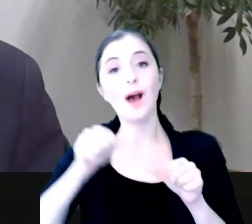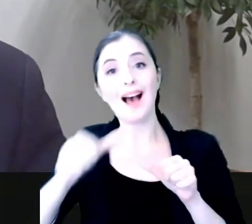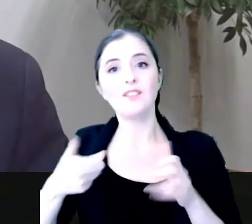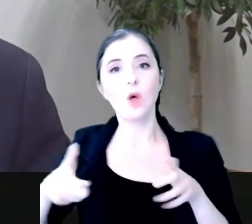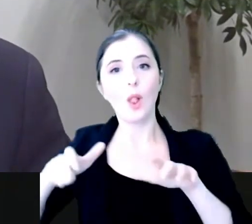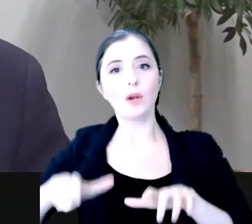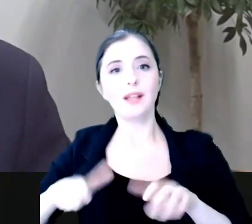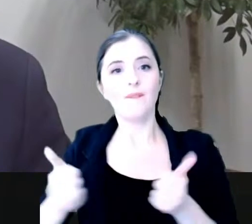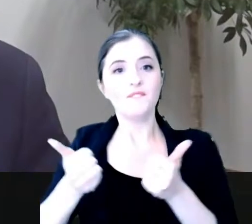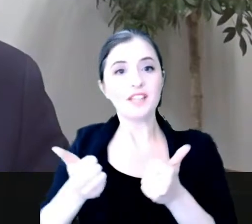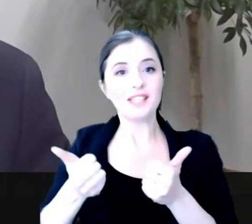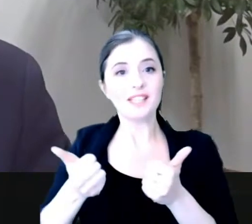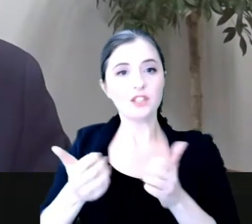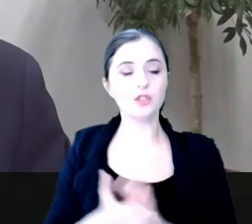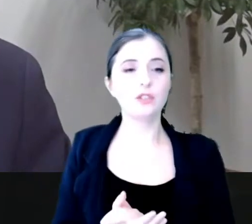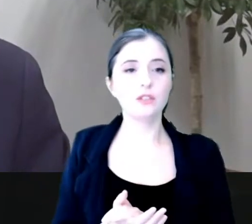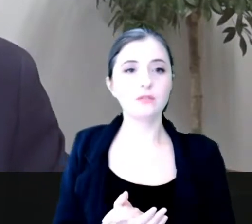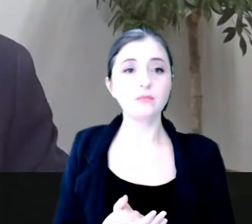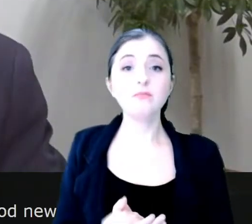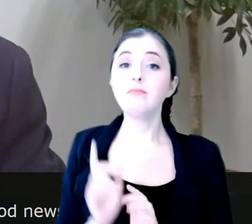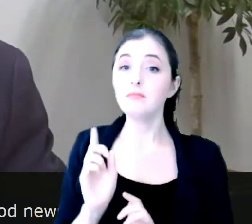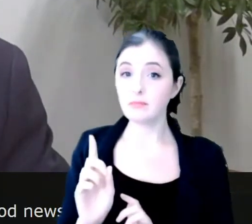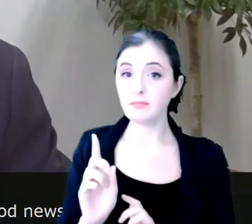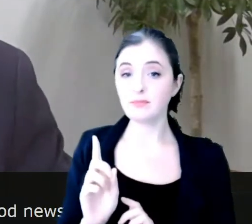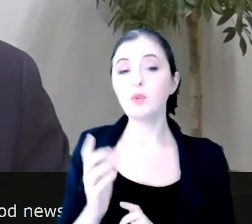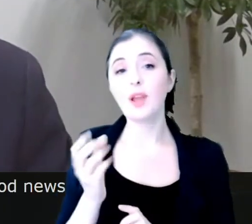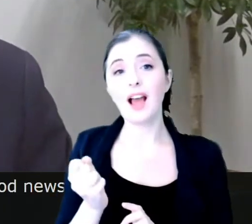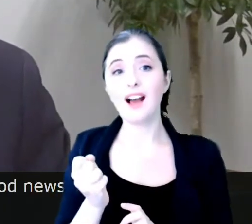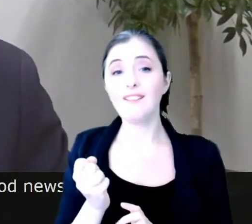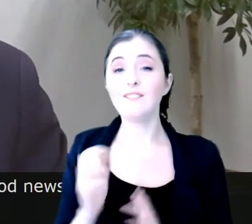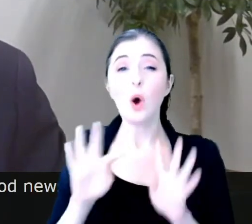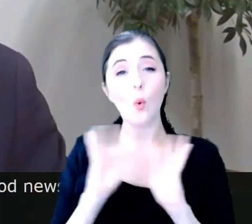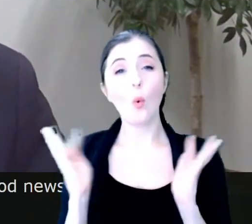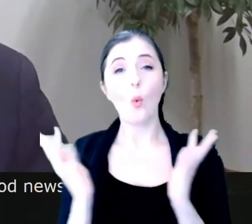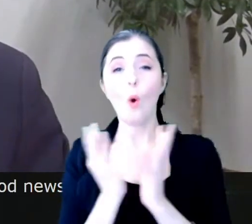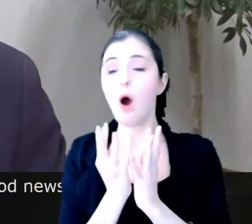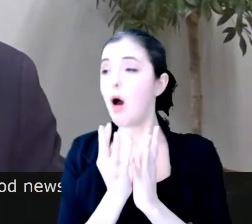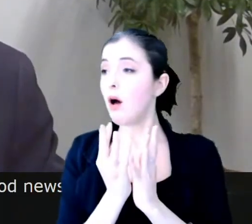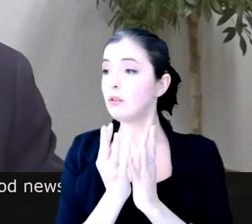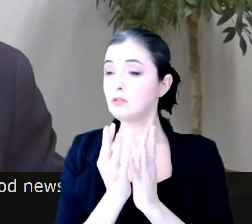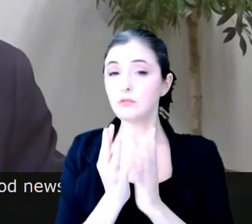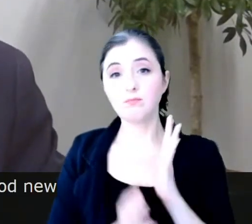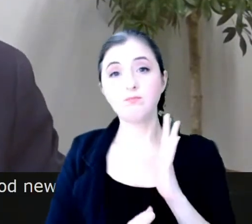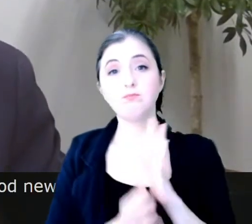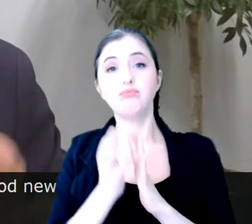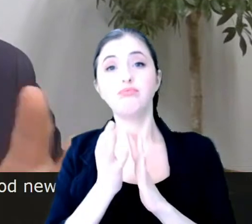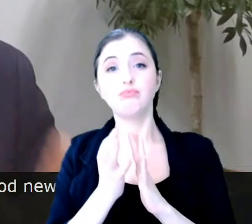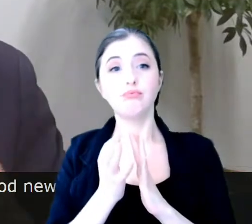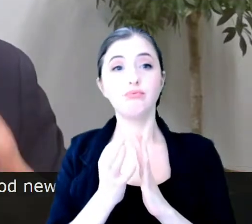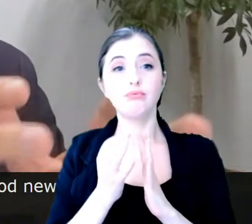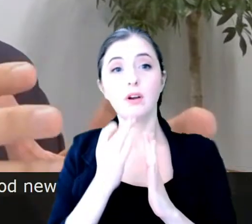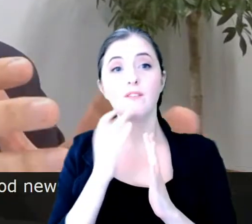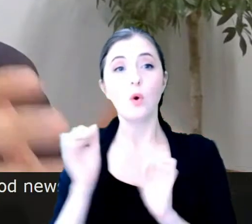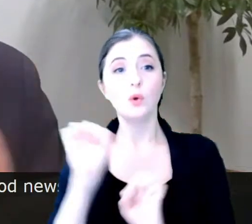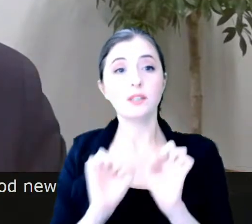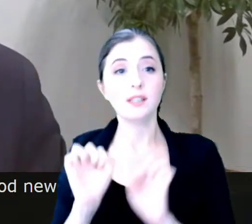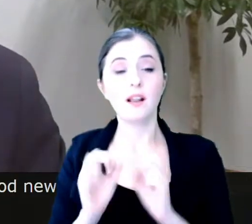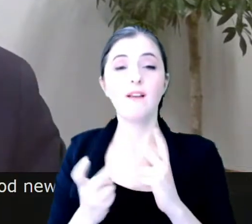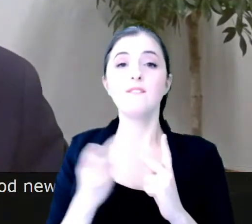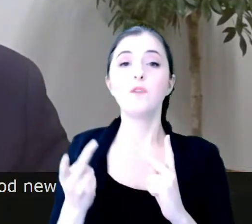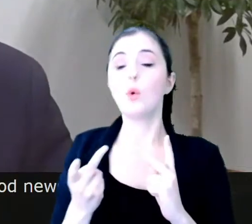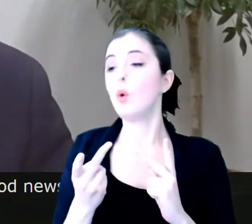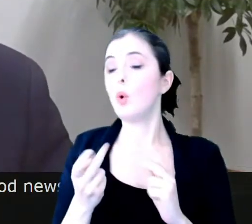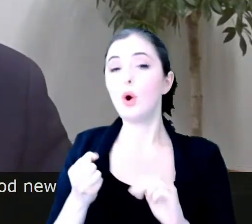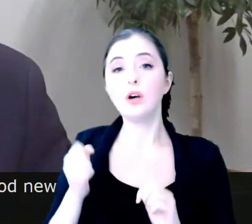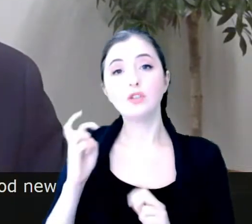has world-leading enhanced cleaning across the entire estate, tube, trams, overground and